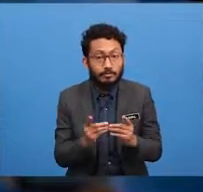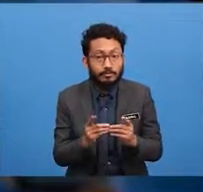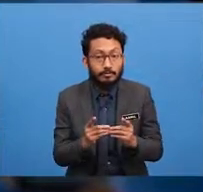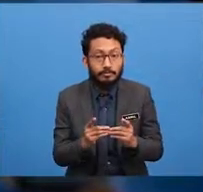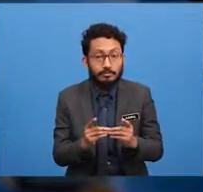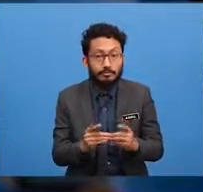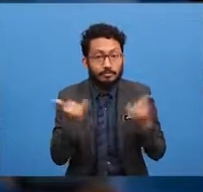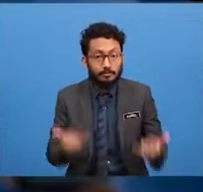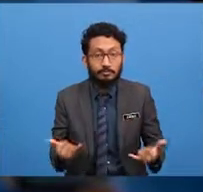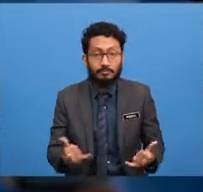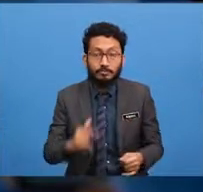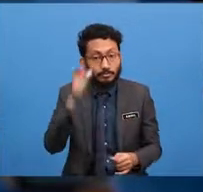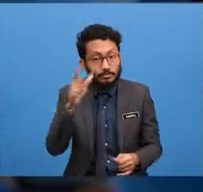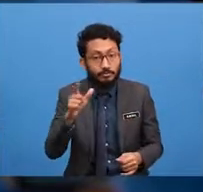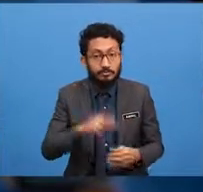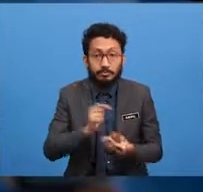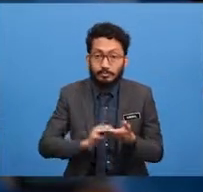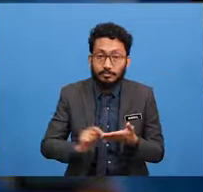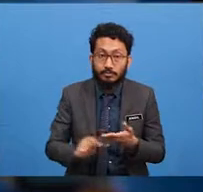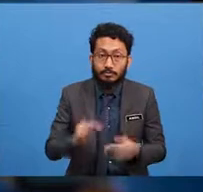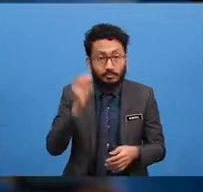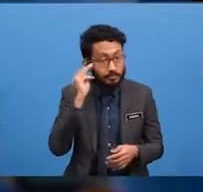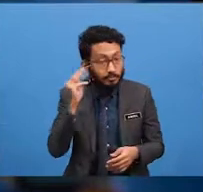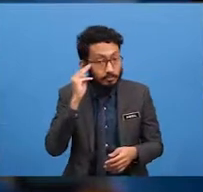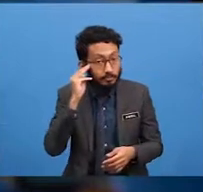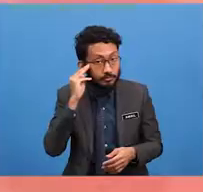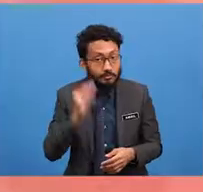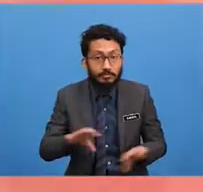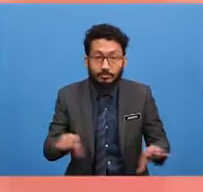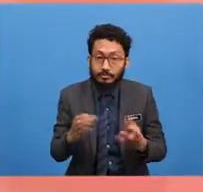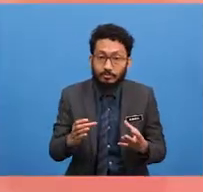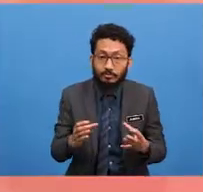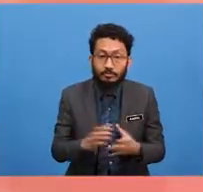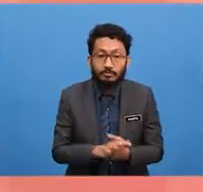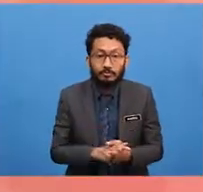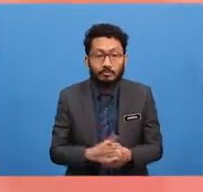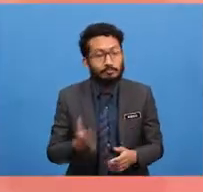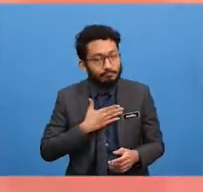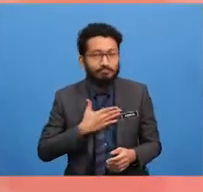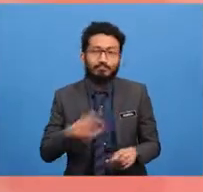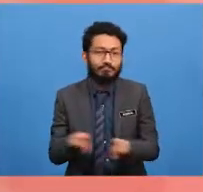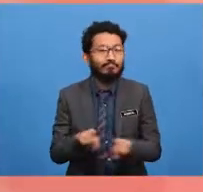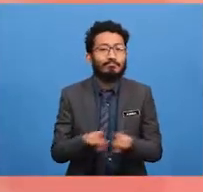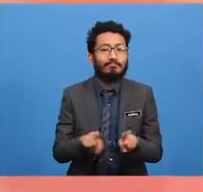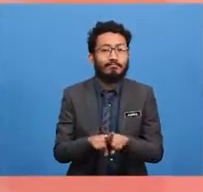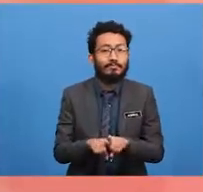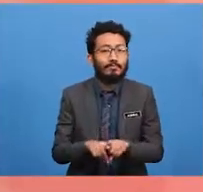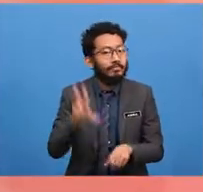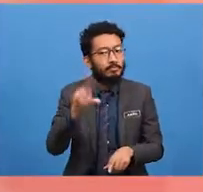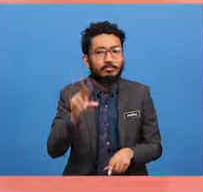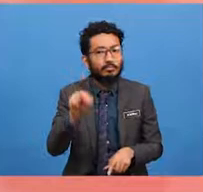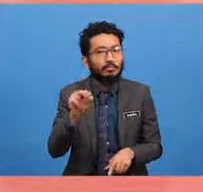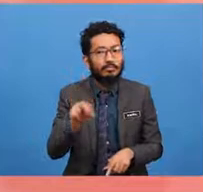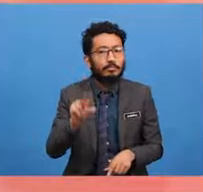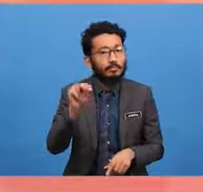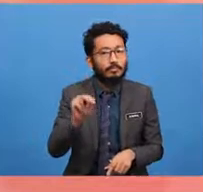Now, look at the notes that Mark has made here. Me too. No way, stay with